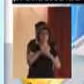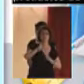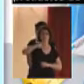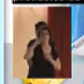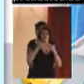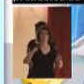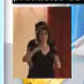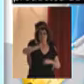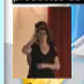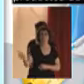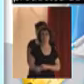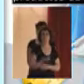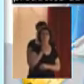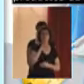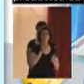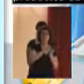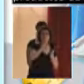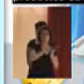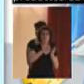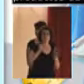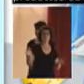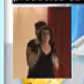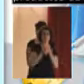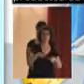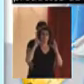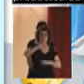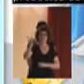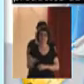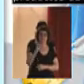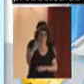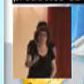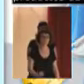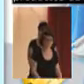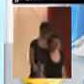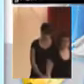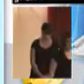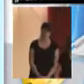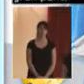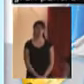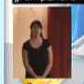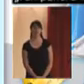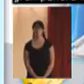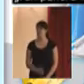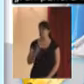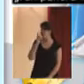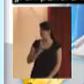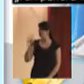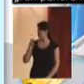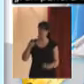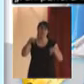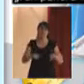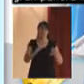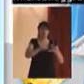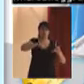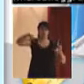There's also other open initiatives such as Status, etc. There are many microblogging sites. And if we